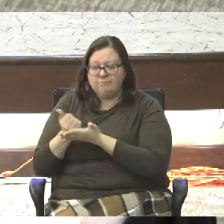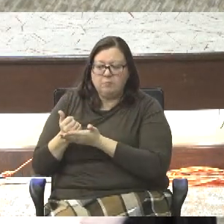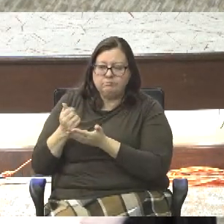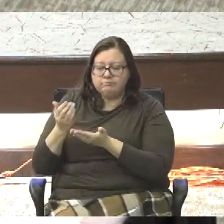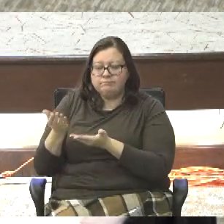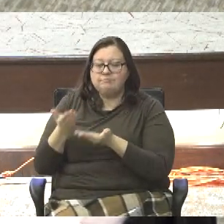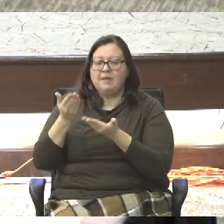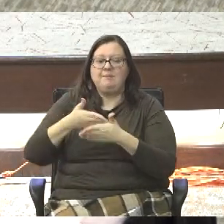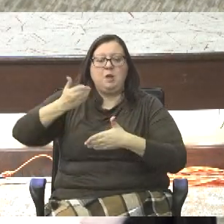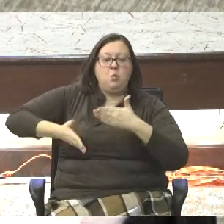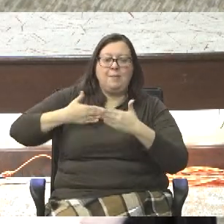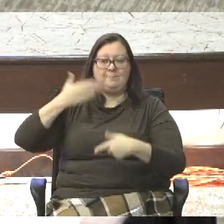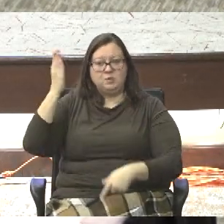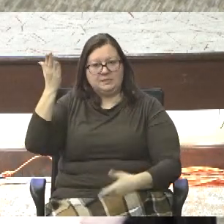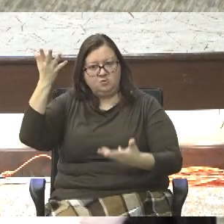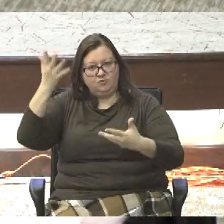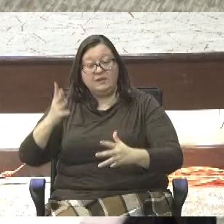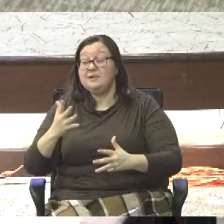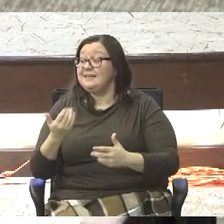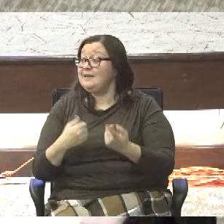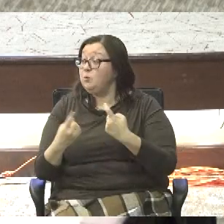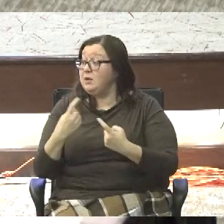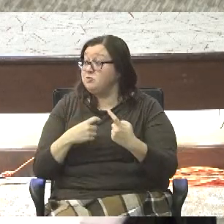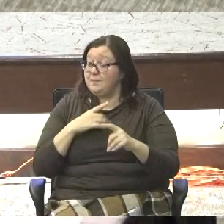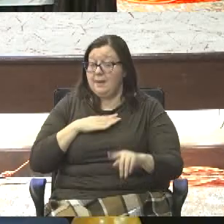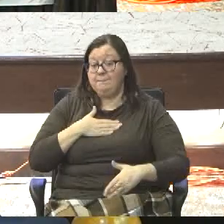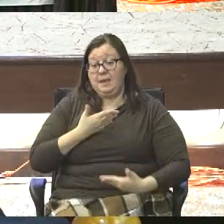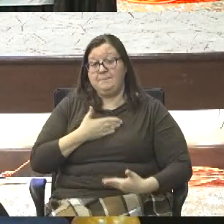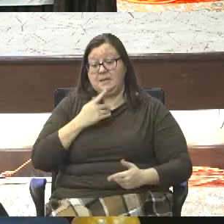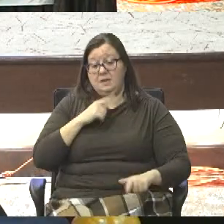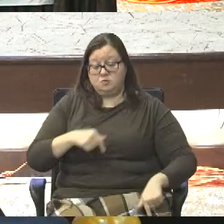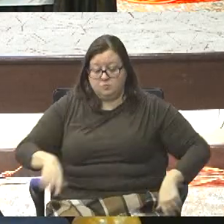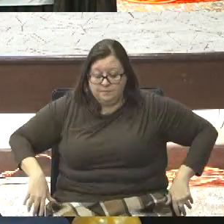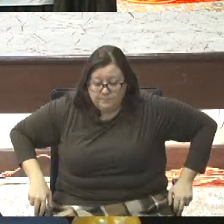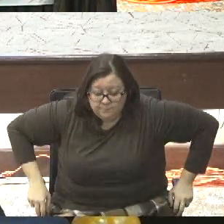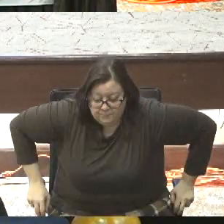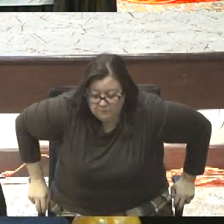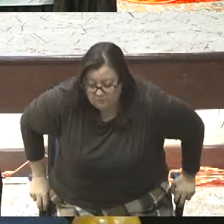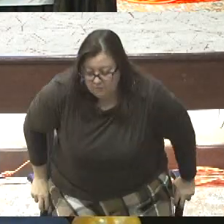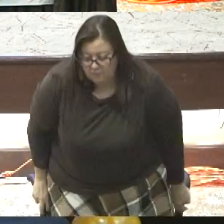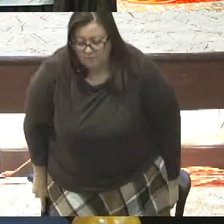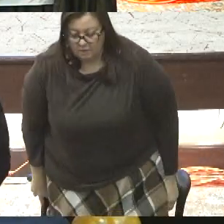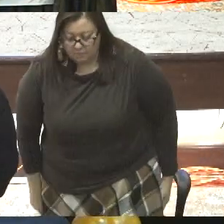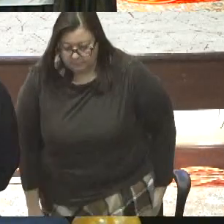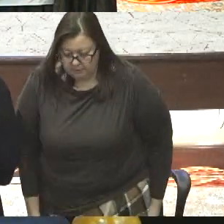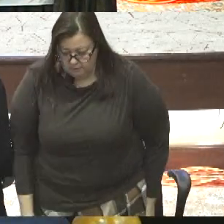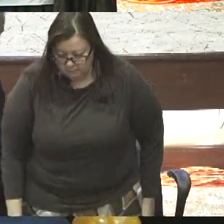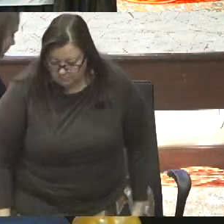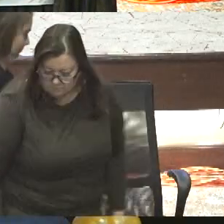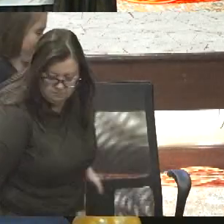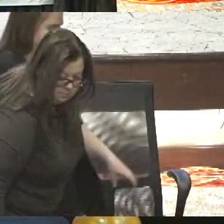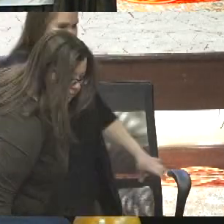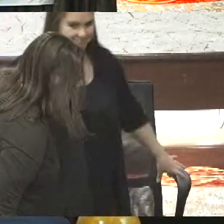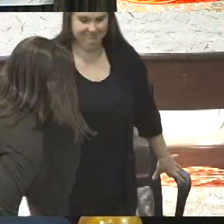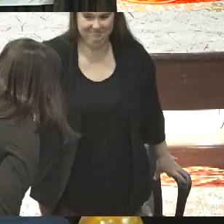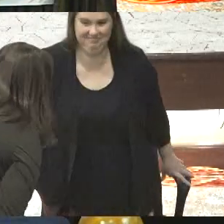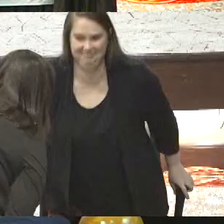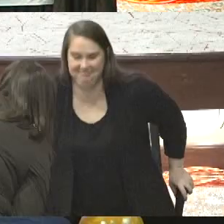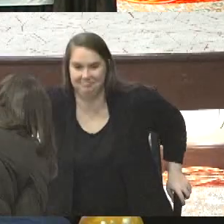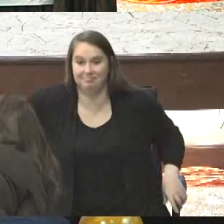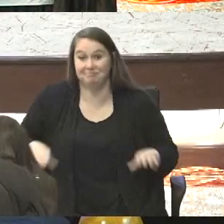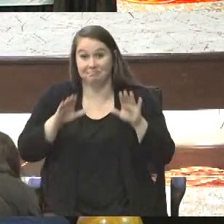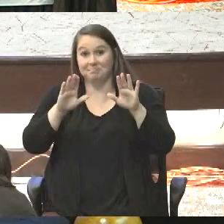That does conclude my presentation. I'm happy to answer any questions you might have. Great presentation, Chief Walker. Do anybody in council have any questions for